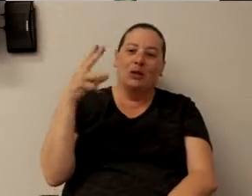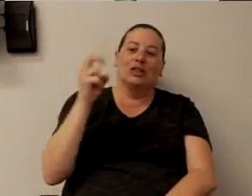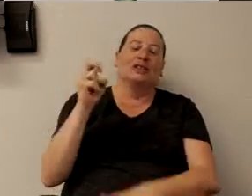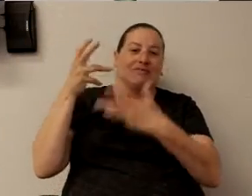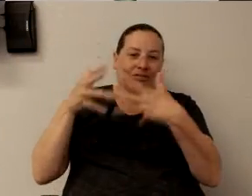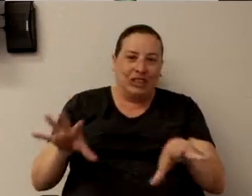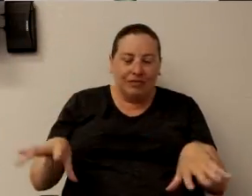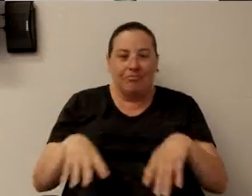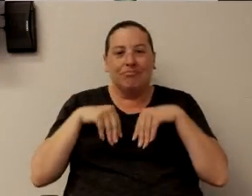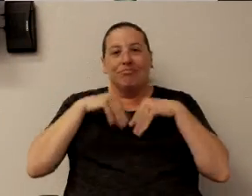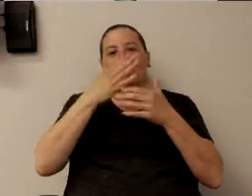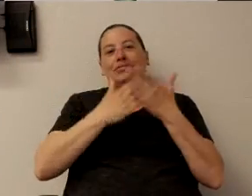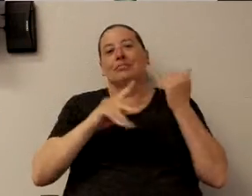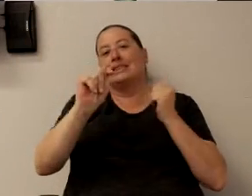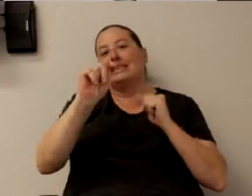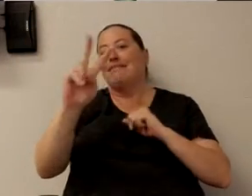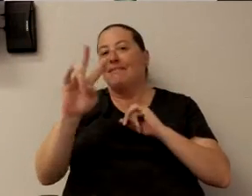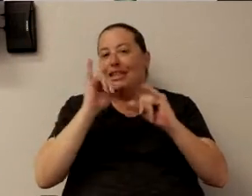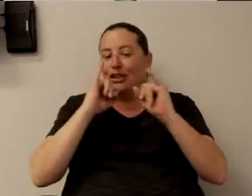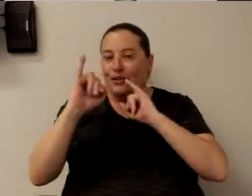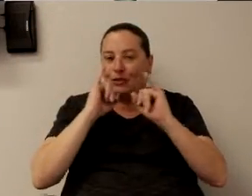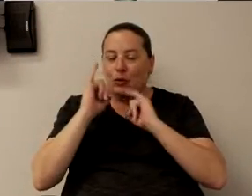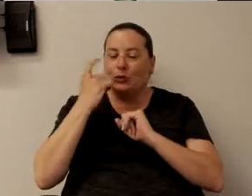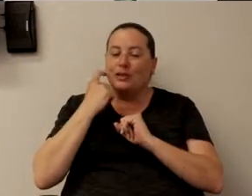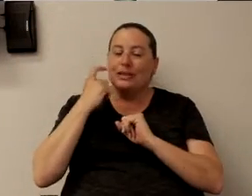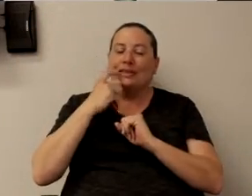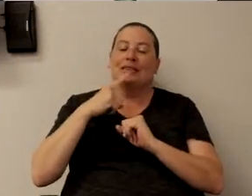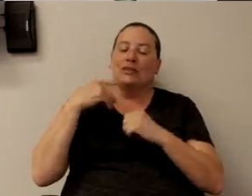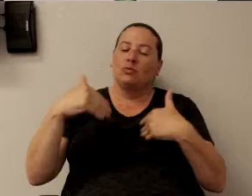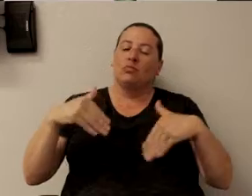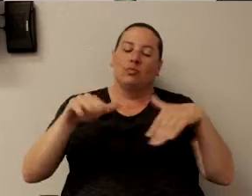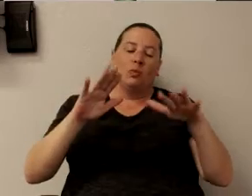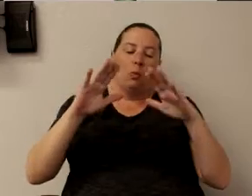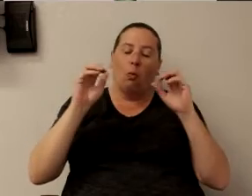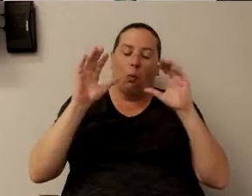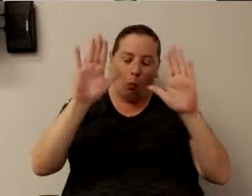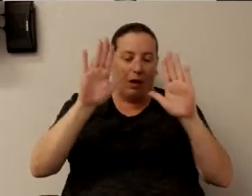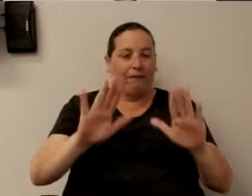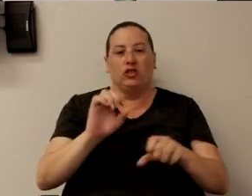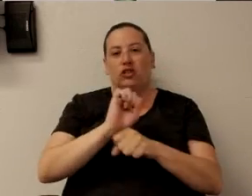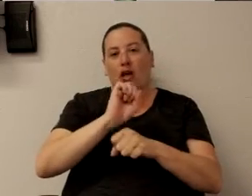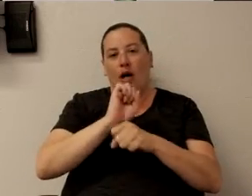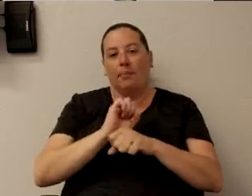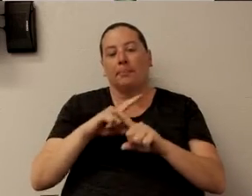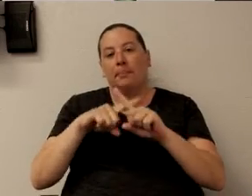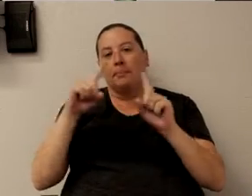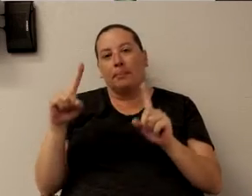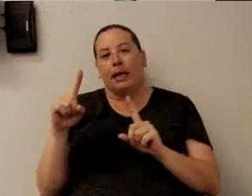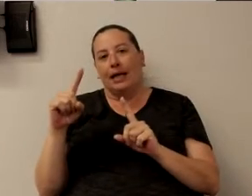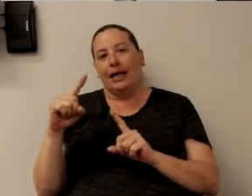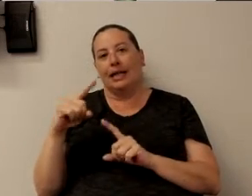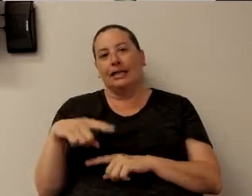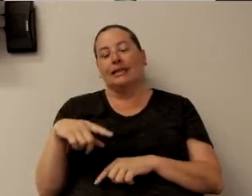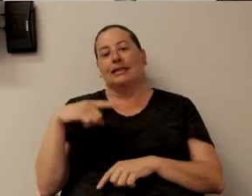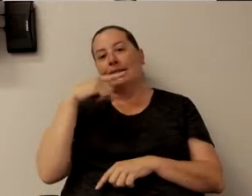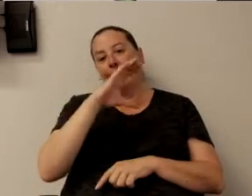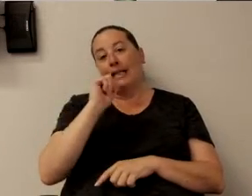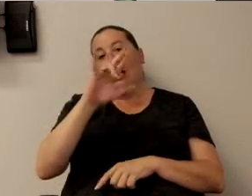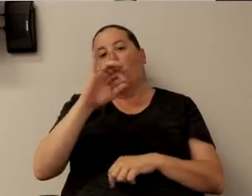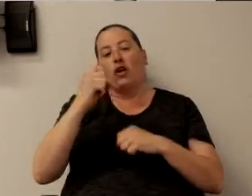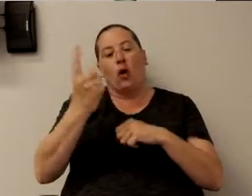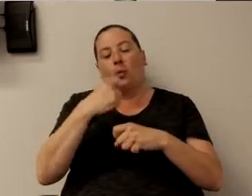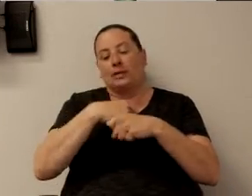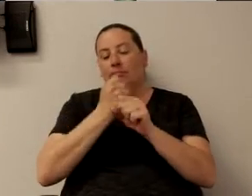television interviews recently and has done a phenomenal job. So, but Carrie always makes certain that I have the